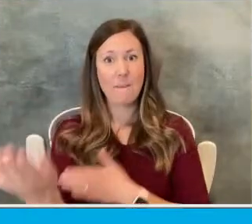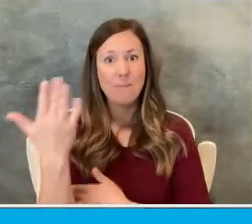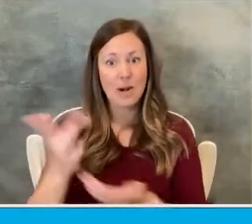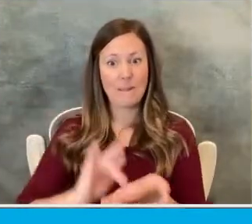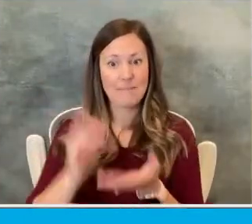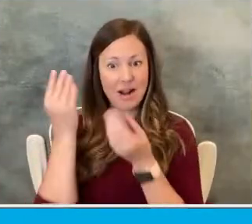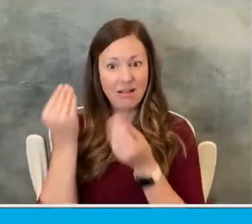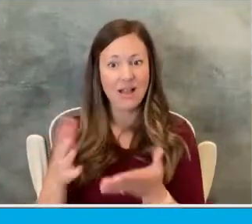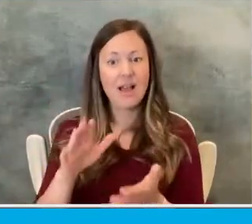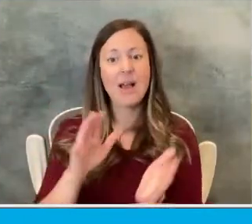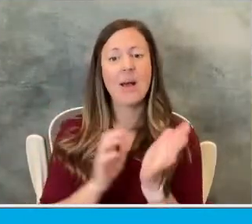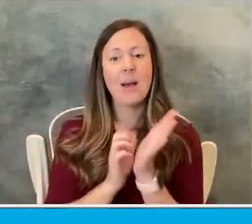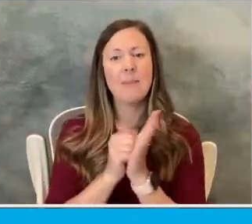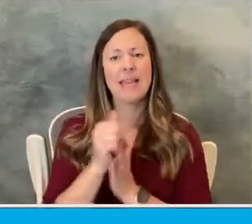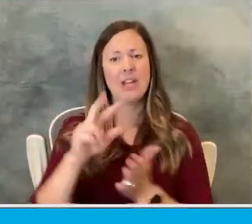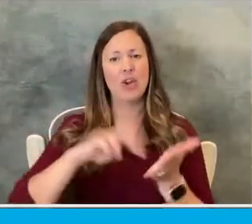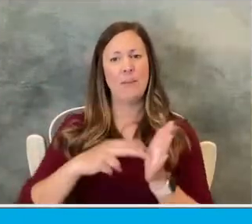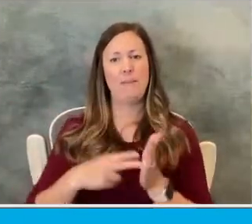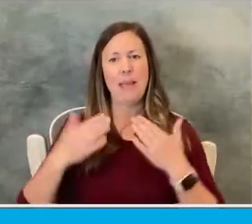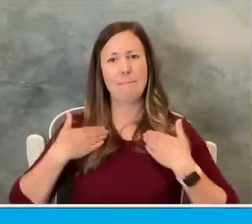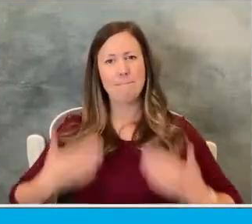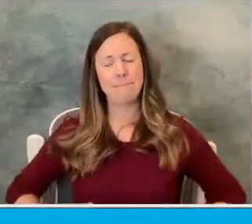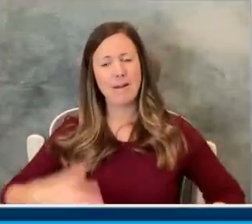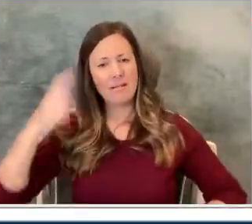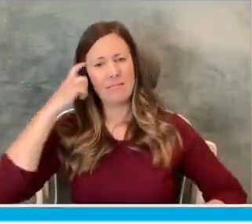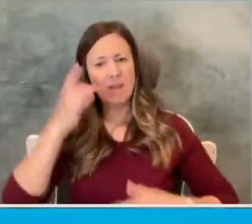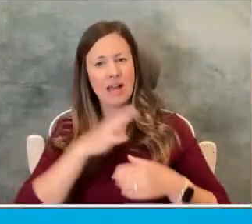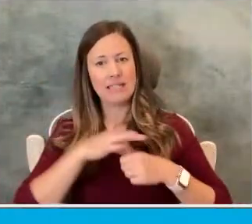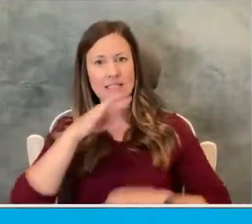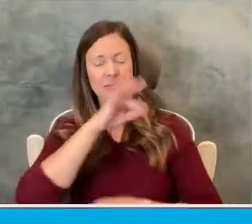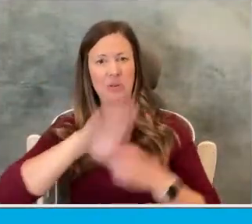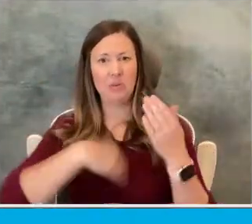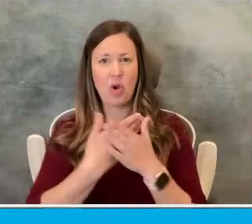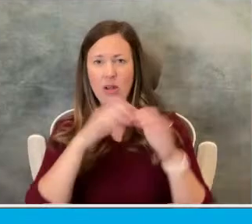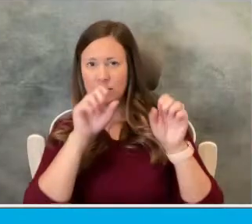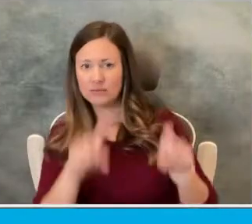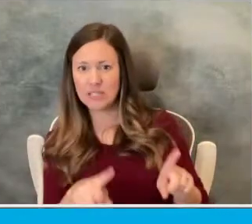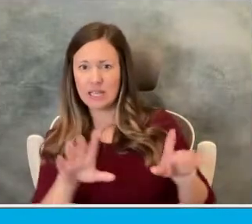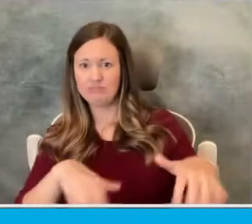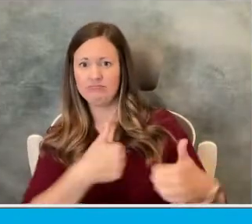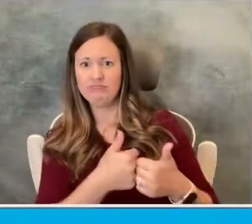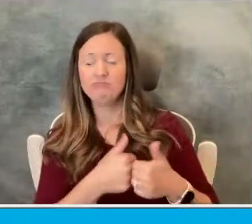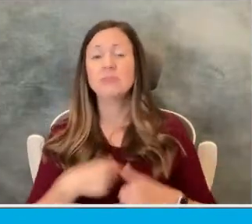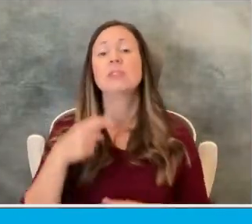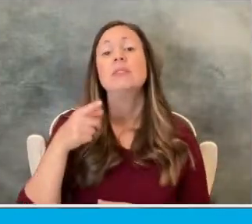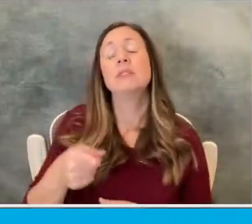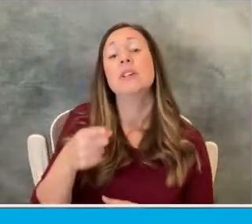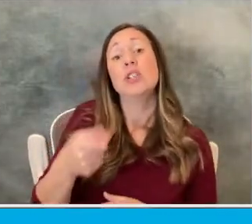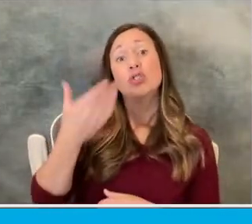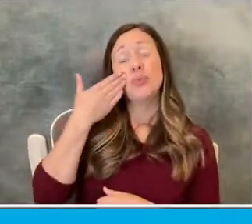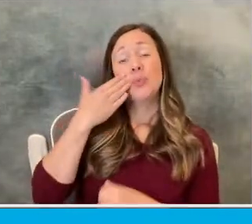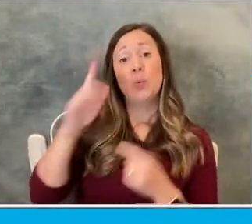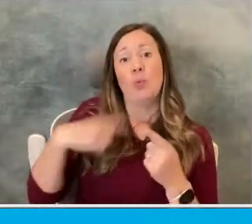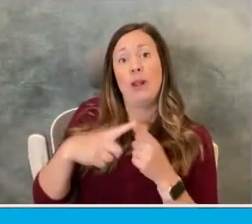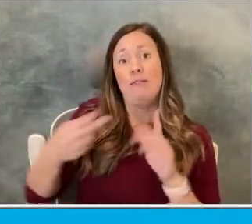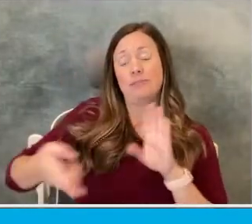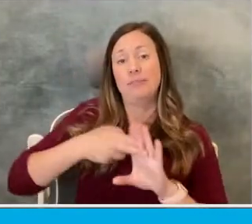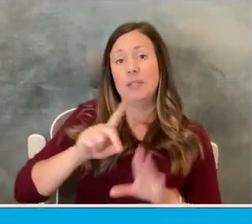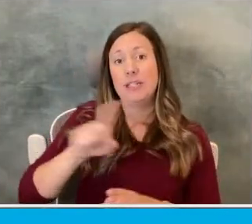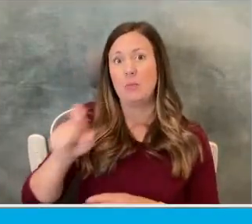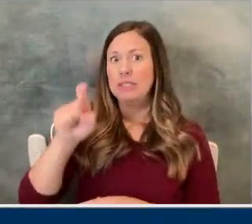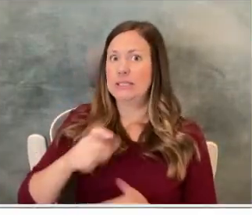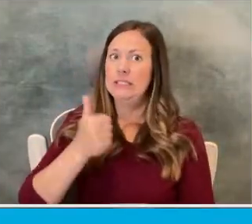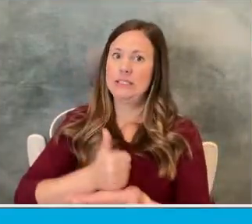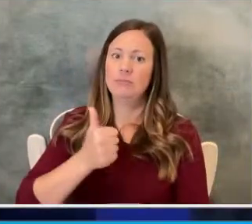your body, mind, and spirit to the test. Stephanie Jones knew as soon as she was diagnosed that she would need help keeping her